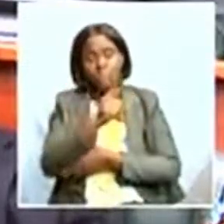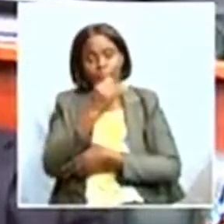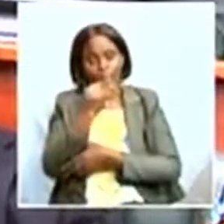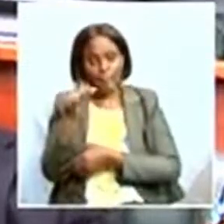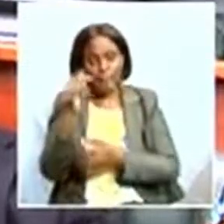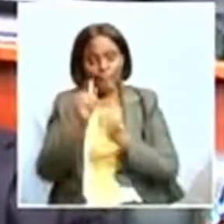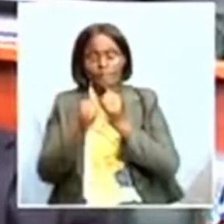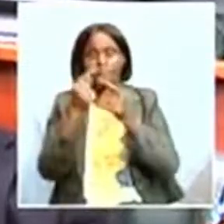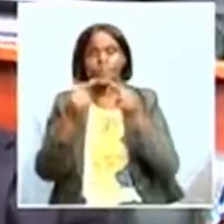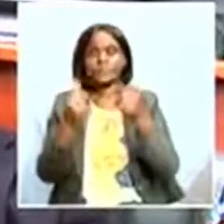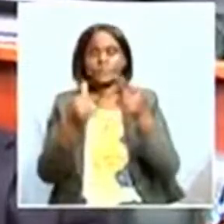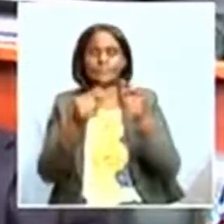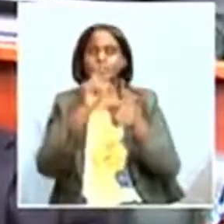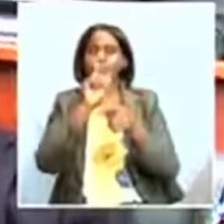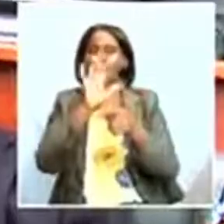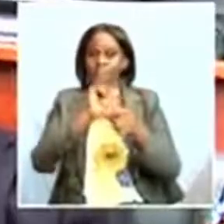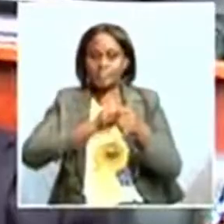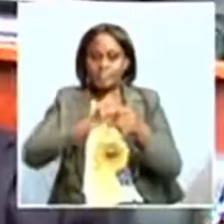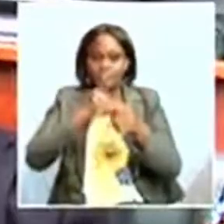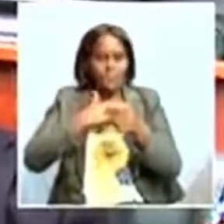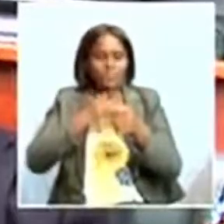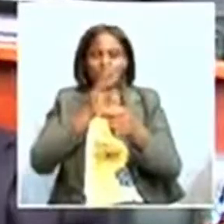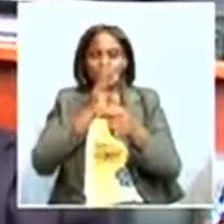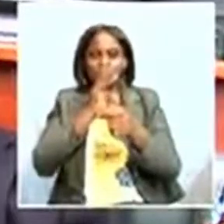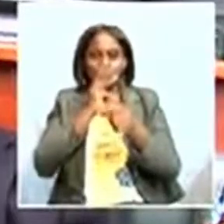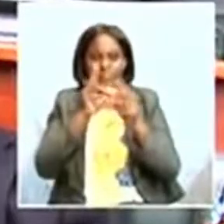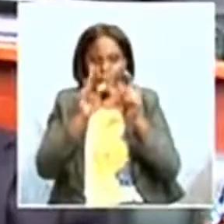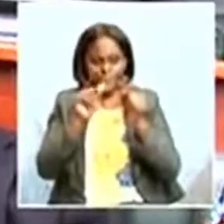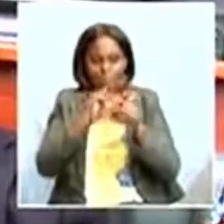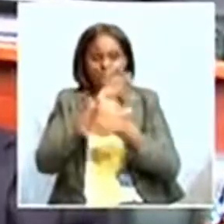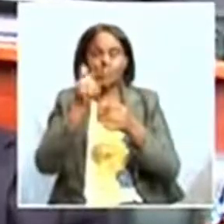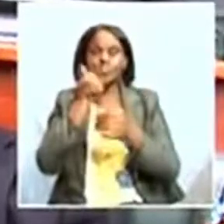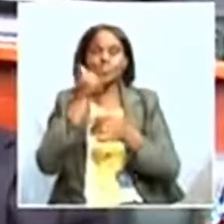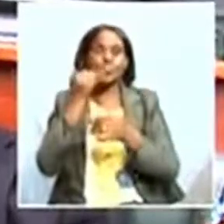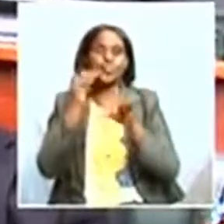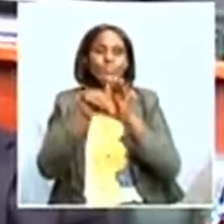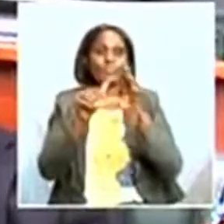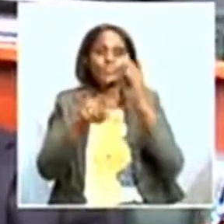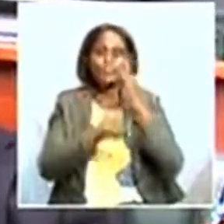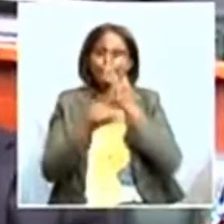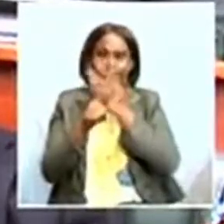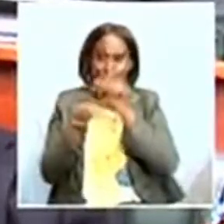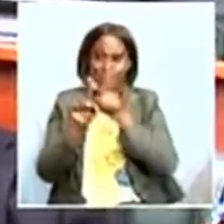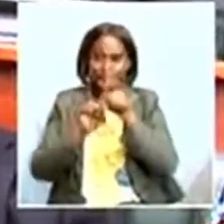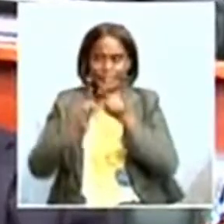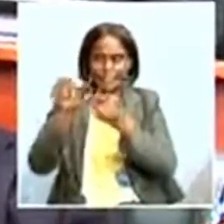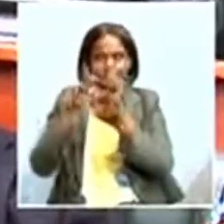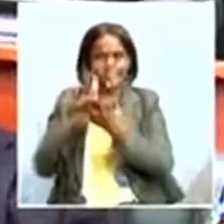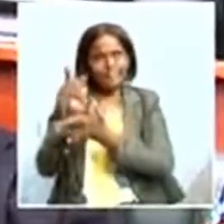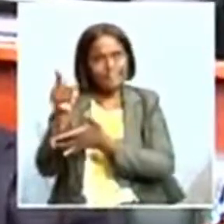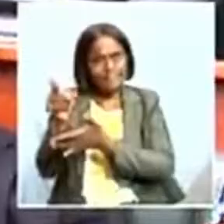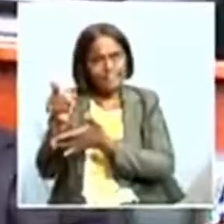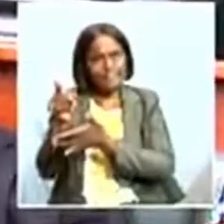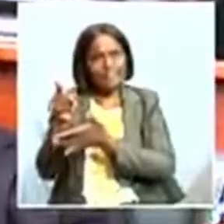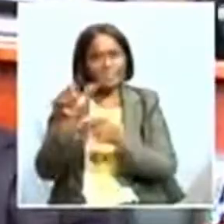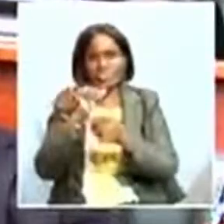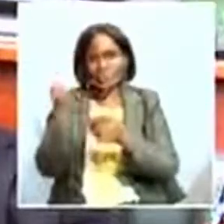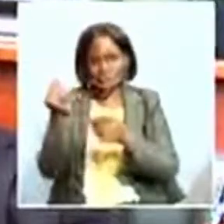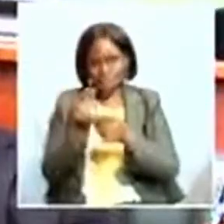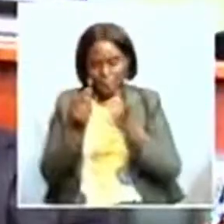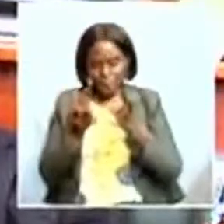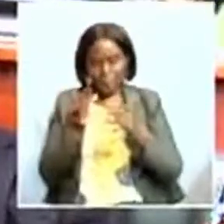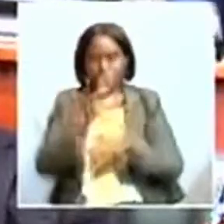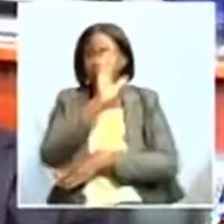hand, the fact that we don't have water reaching the homes in these particular towns is in order, Madam Speaker. No. Not to come